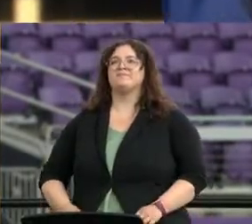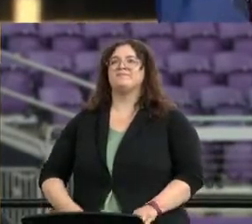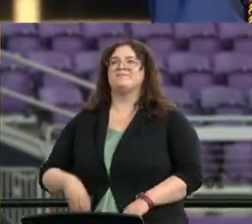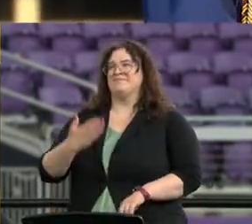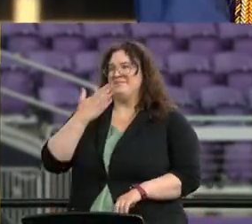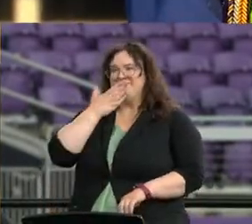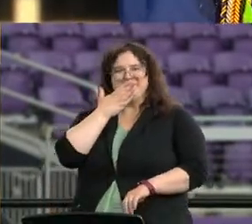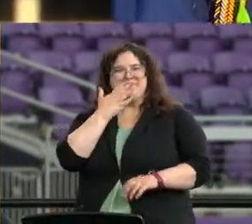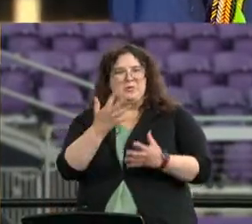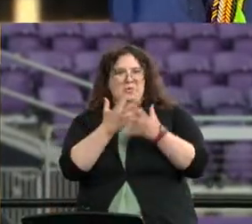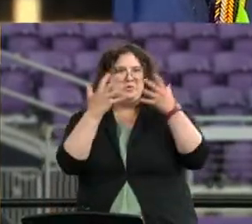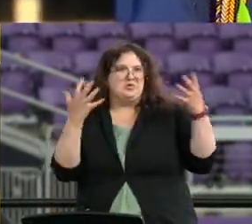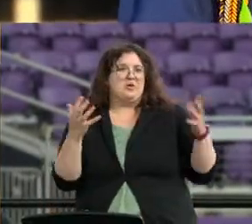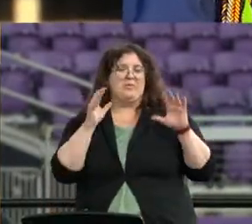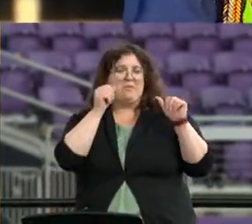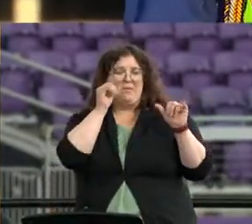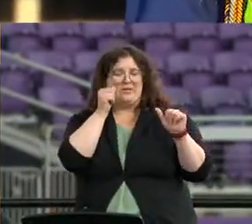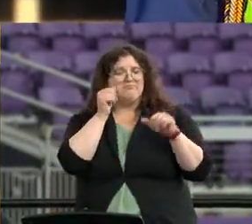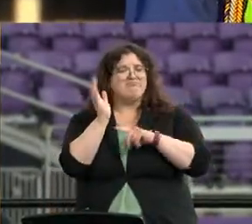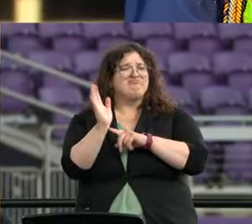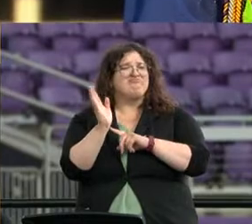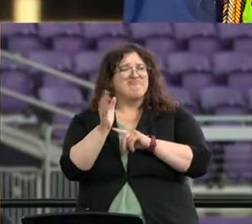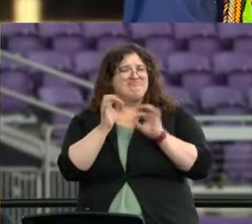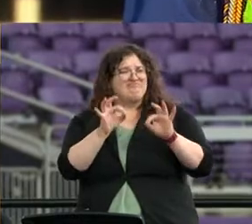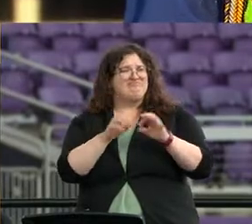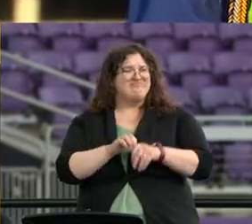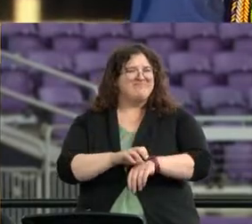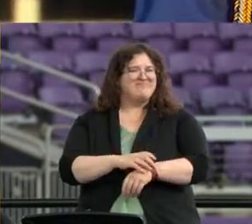Thank you so much for that amazing speech, Mr. Breen.